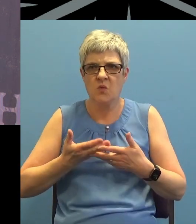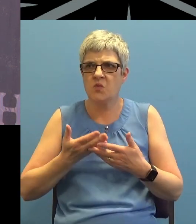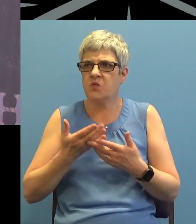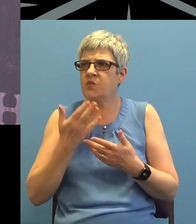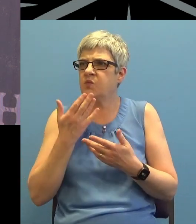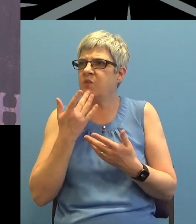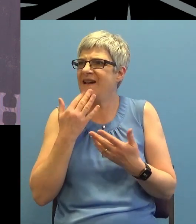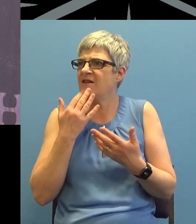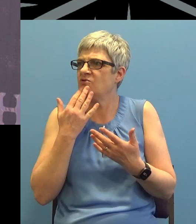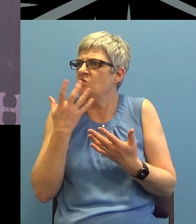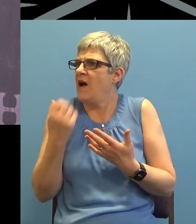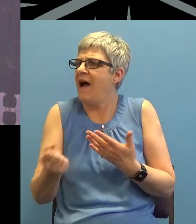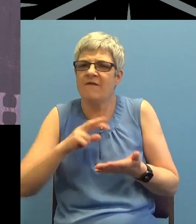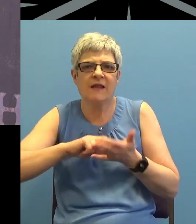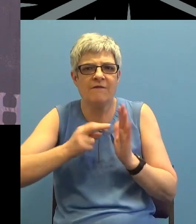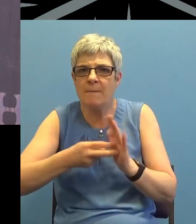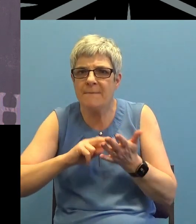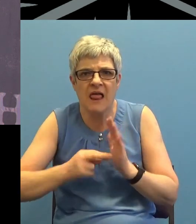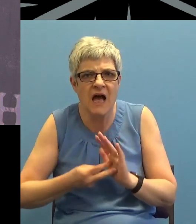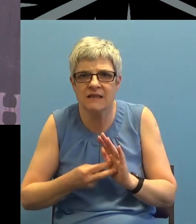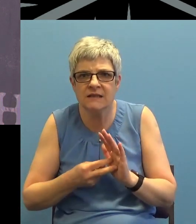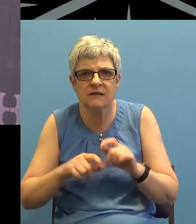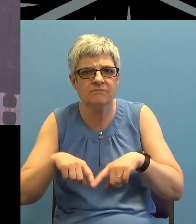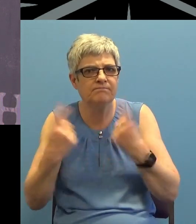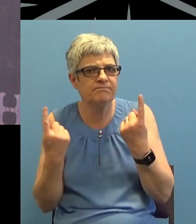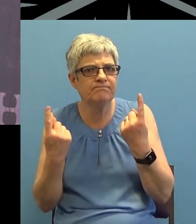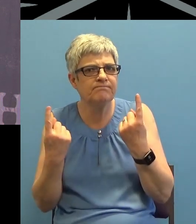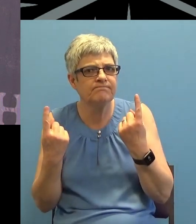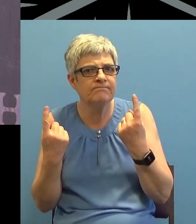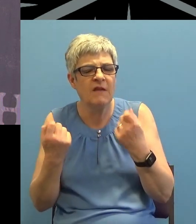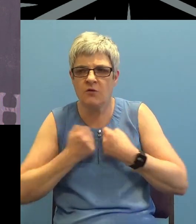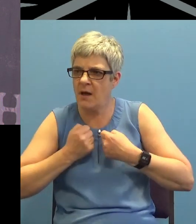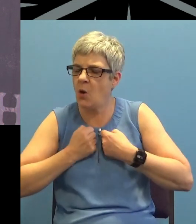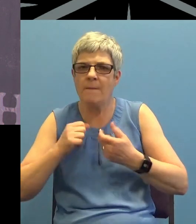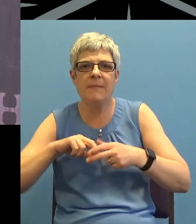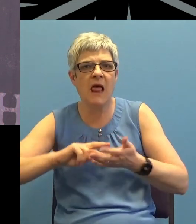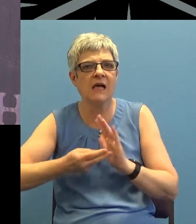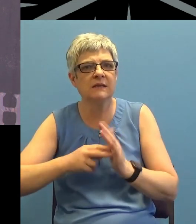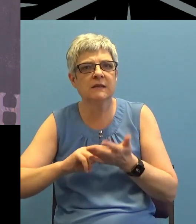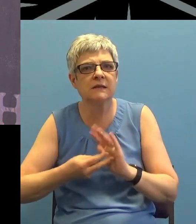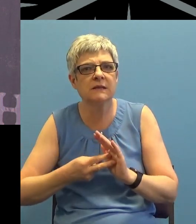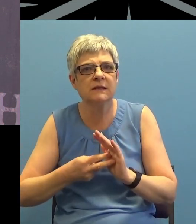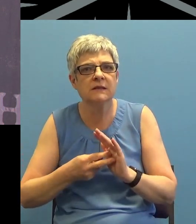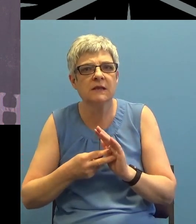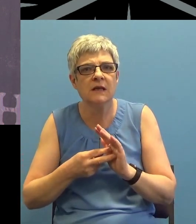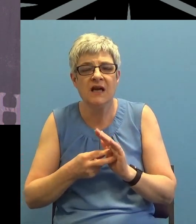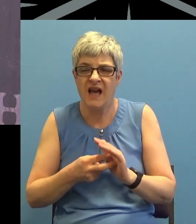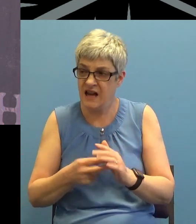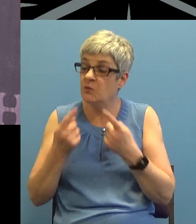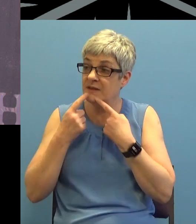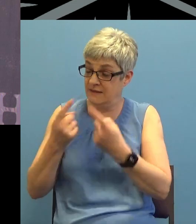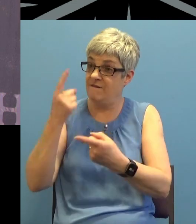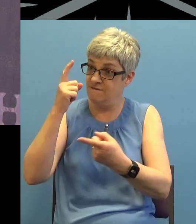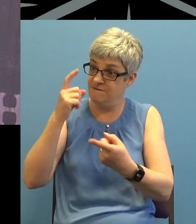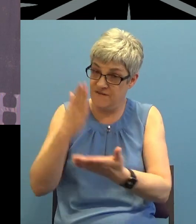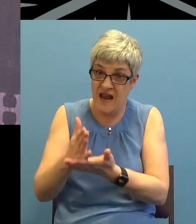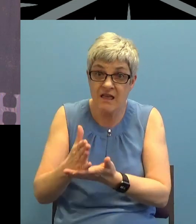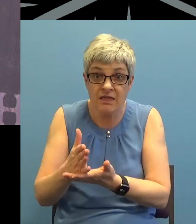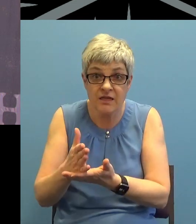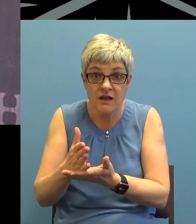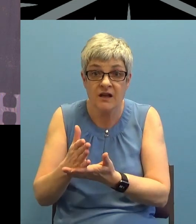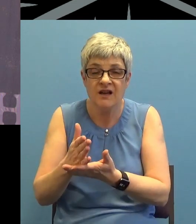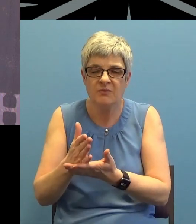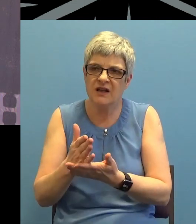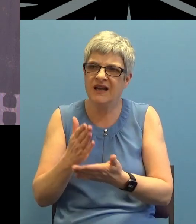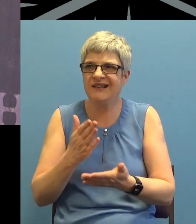when you turn out to have different plans from the ones that we have made. And even as we profess faith in you, we resort to